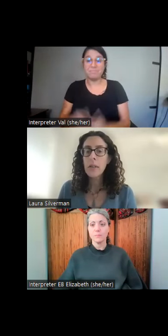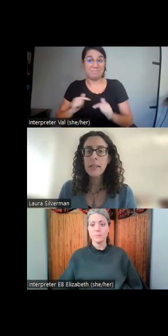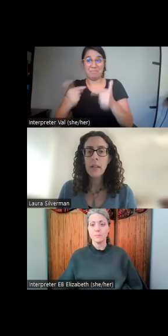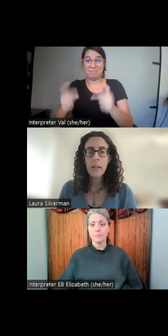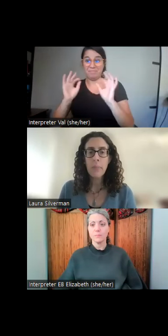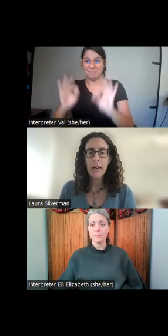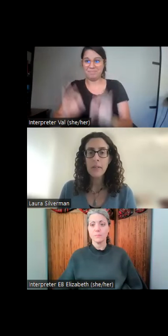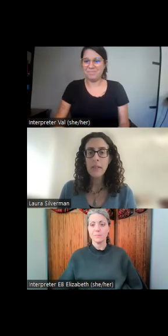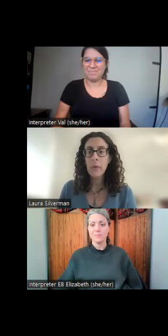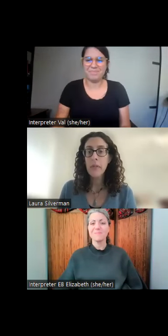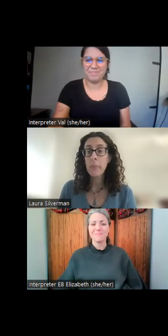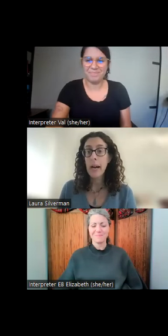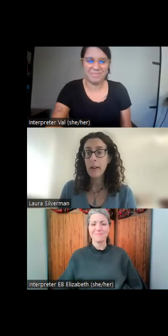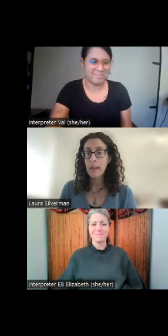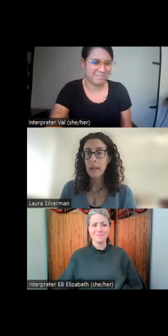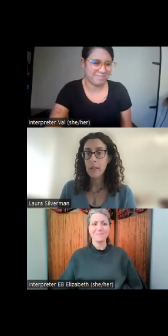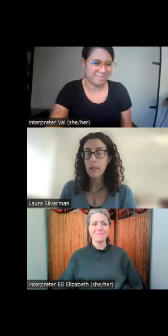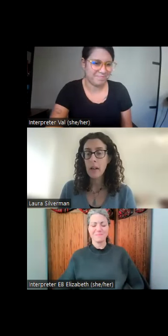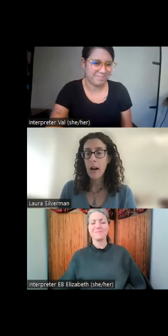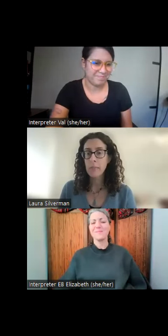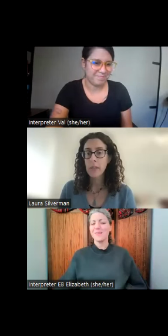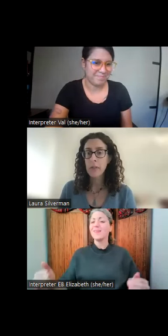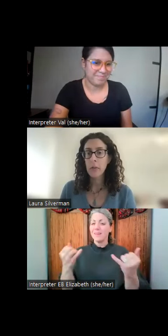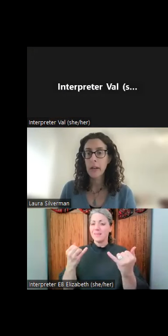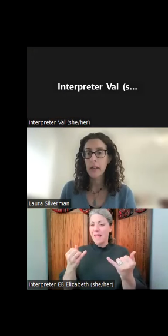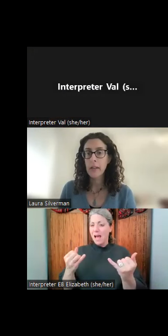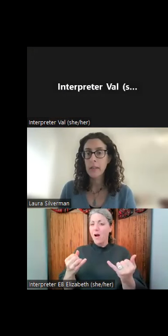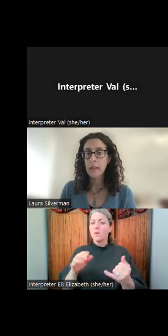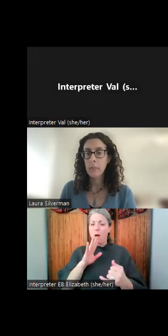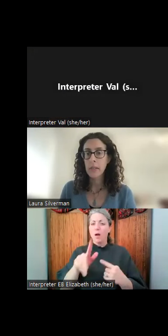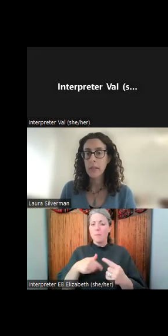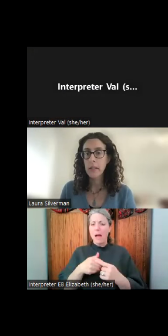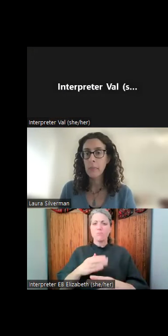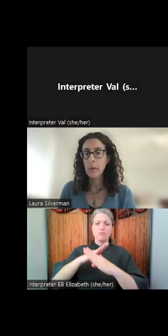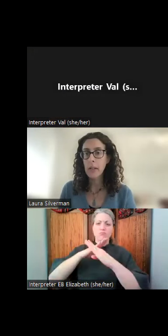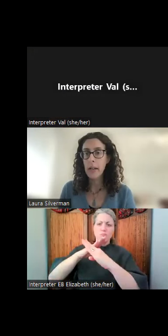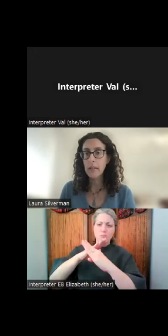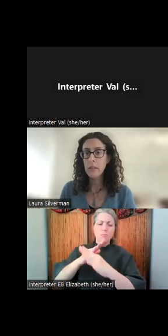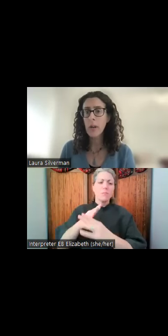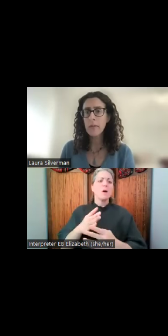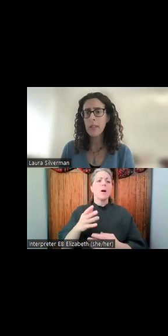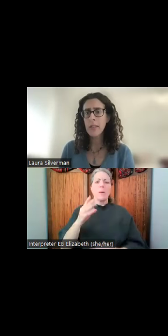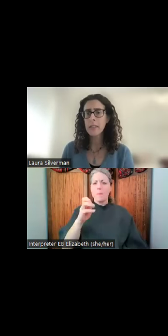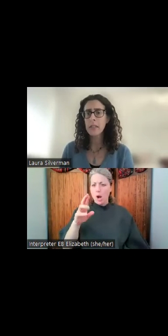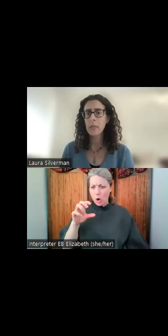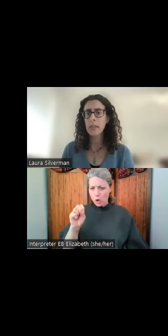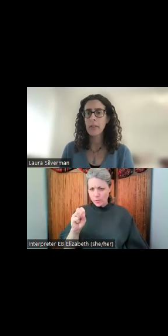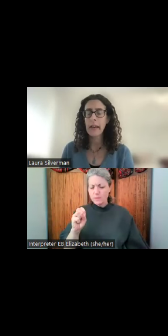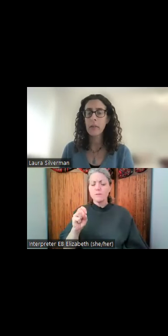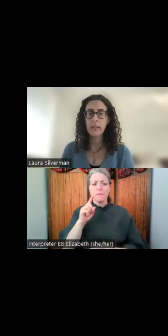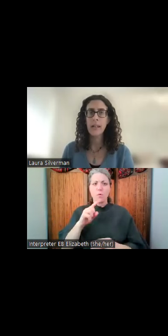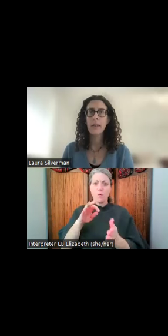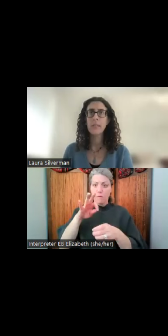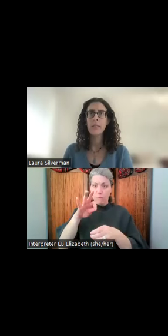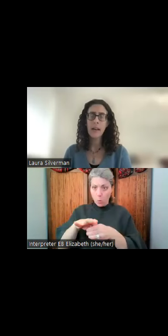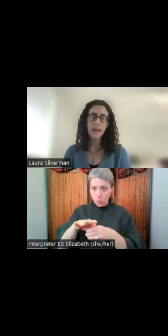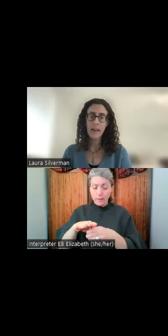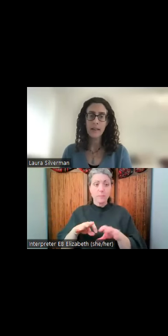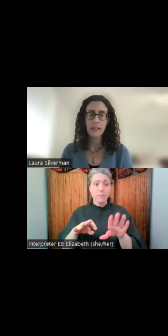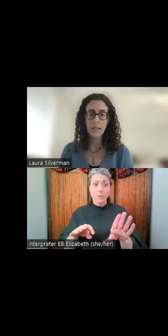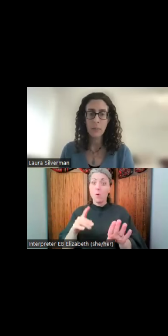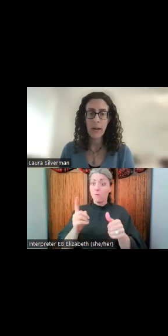So let's talk about some of the barriers to voting in the disability community. So one really has to do with language. And I would